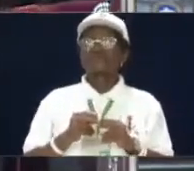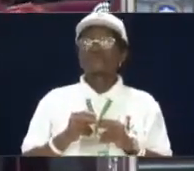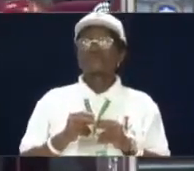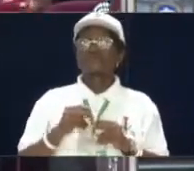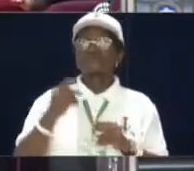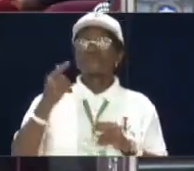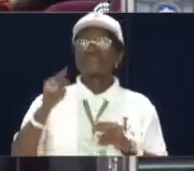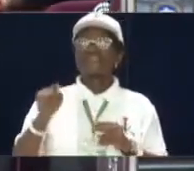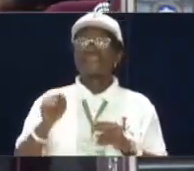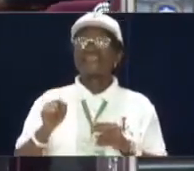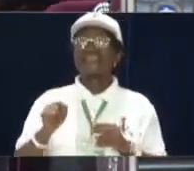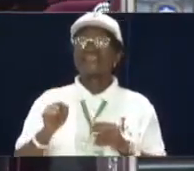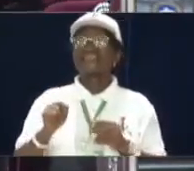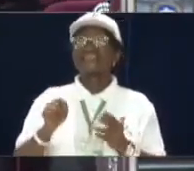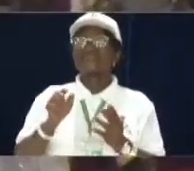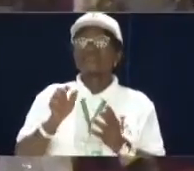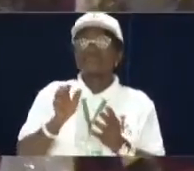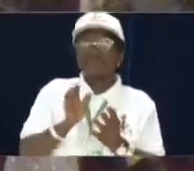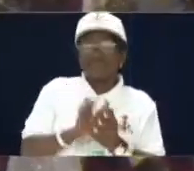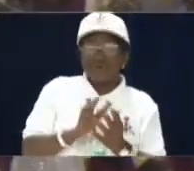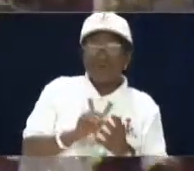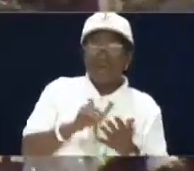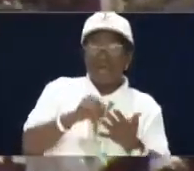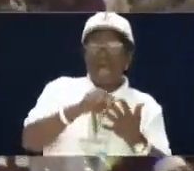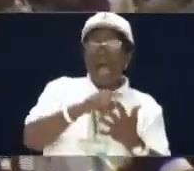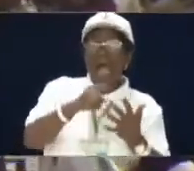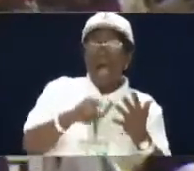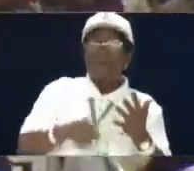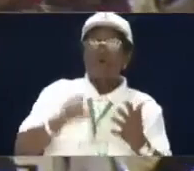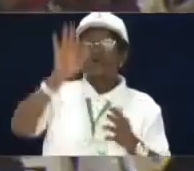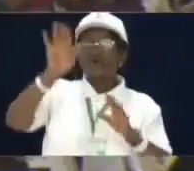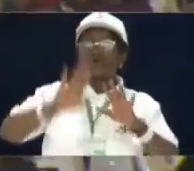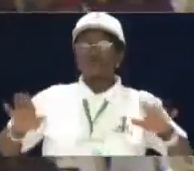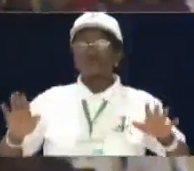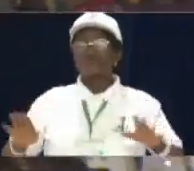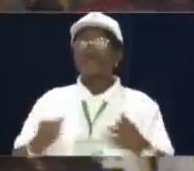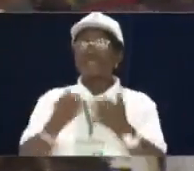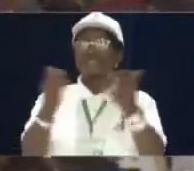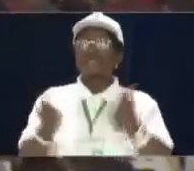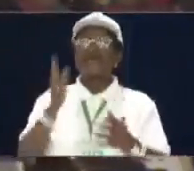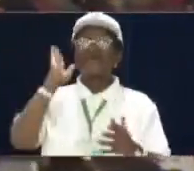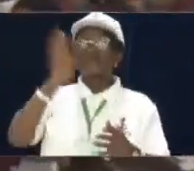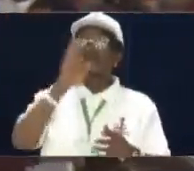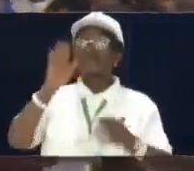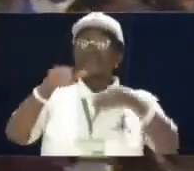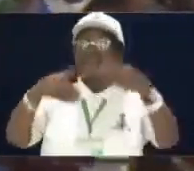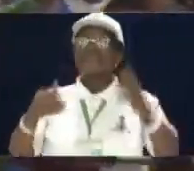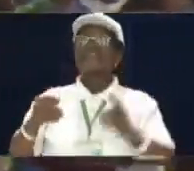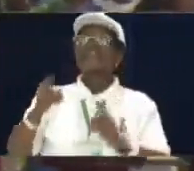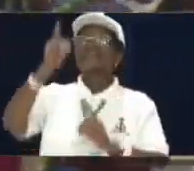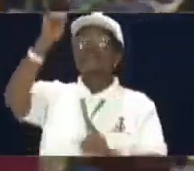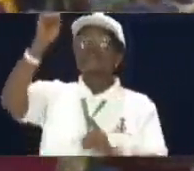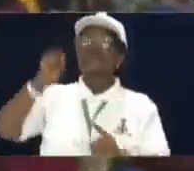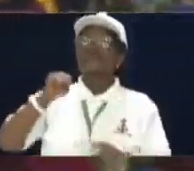the least among your children here will be giving you millions.